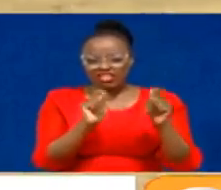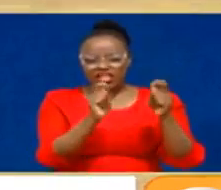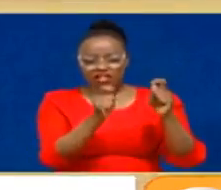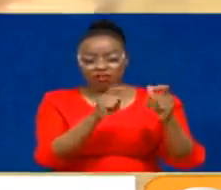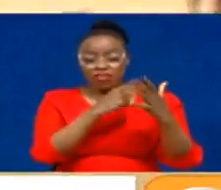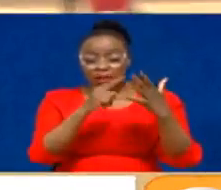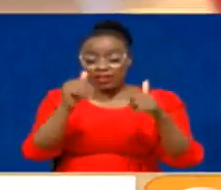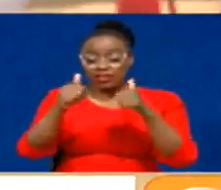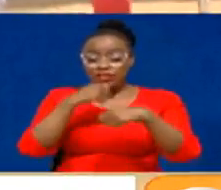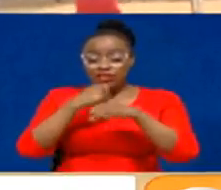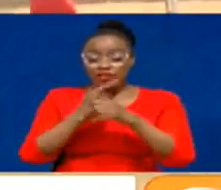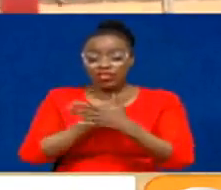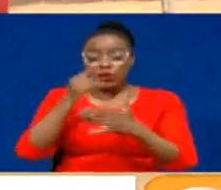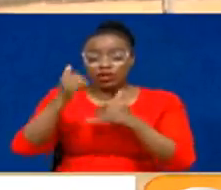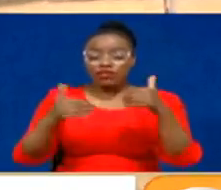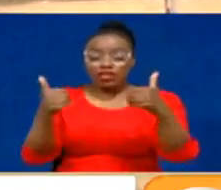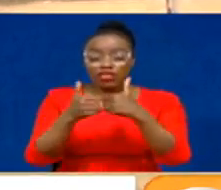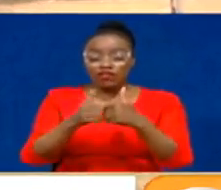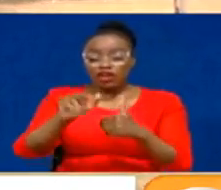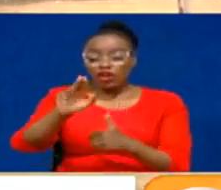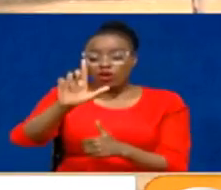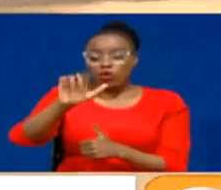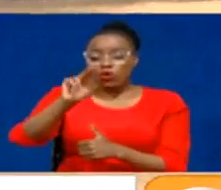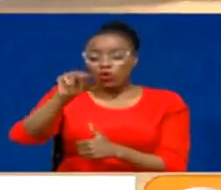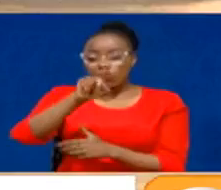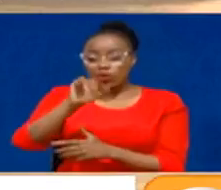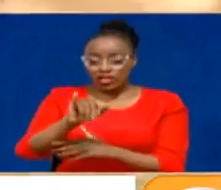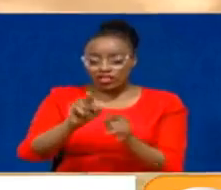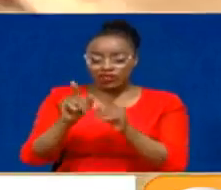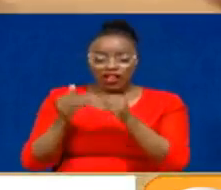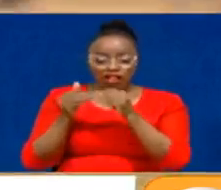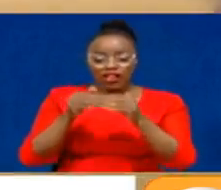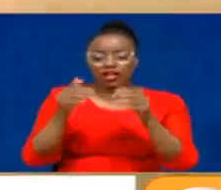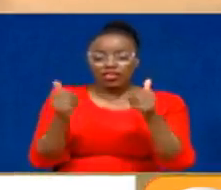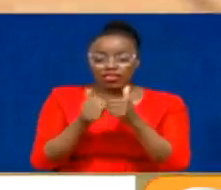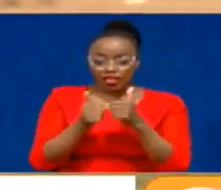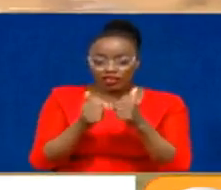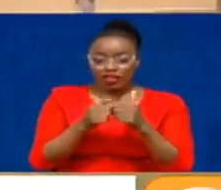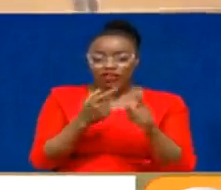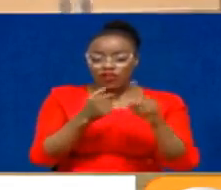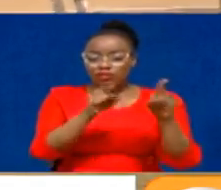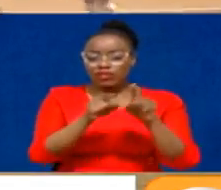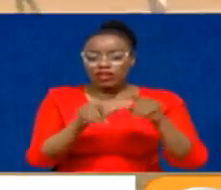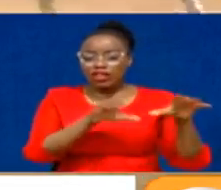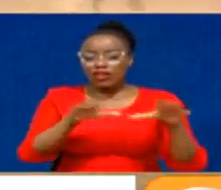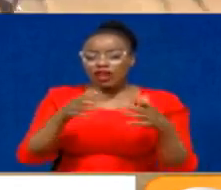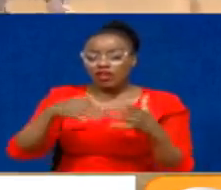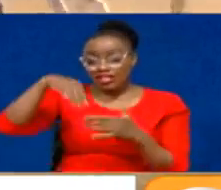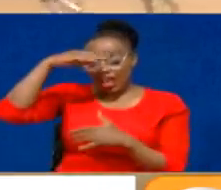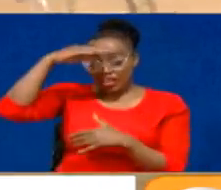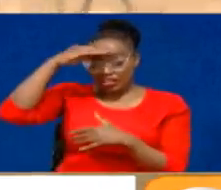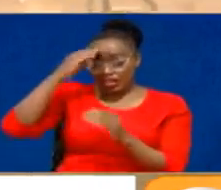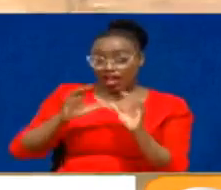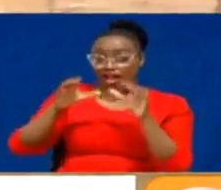Rectifying the mistakes they made in the weekend match. Now, Ulinzi's Stars dictated the match from the early stages, frustrating Tusker in their own